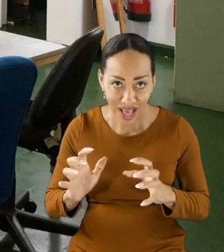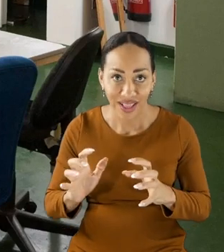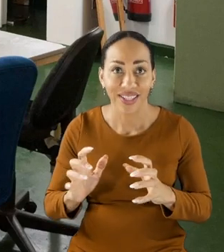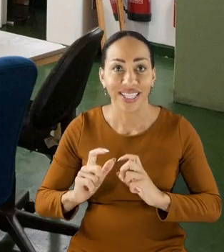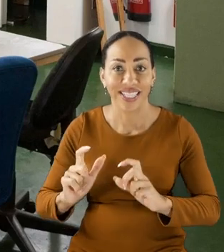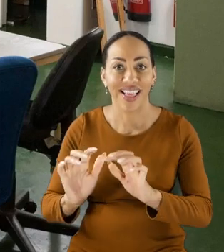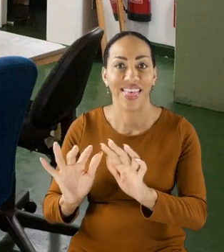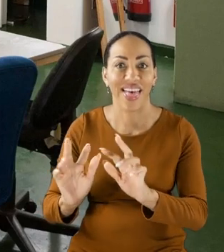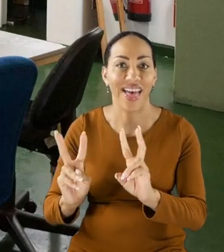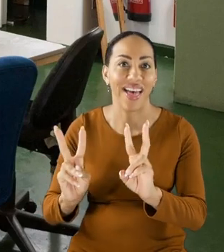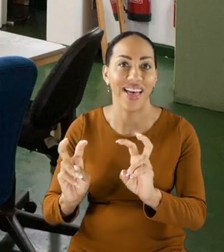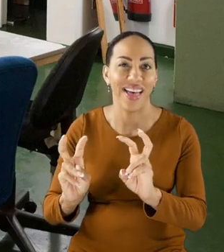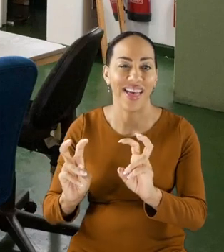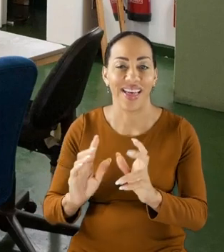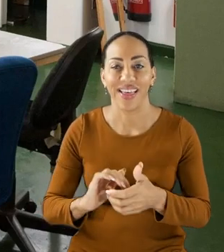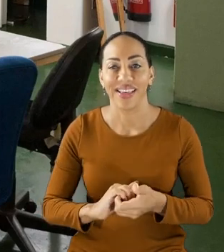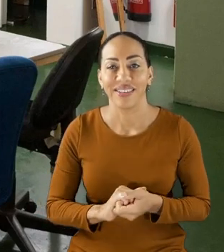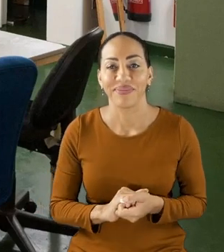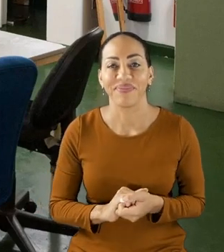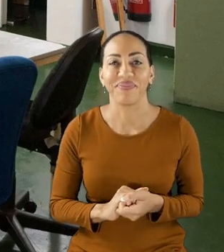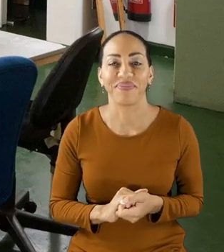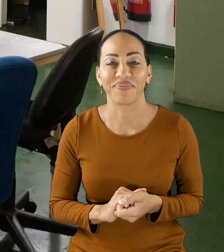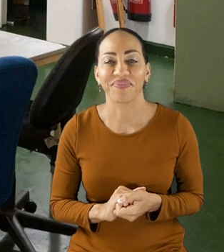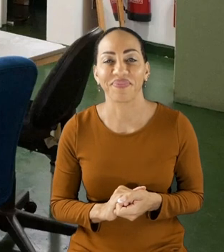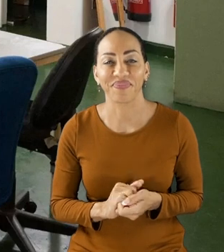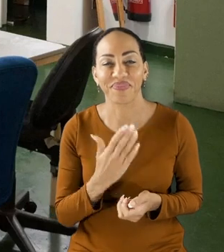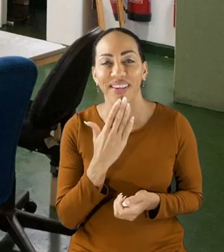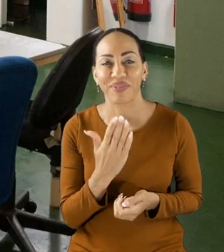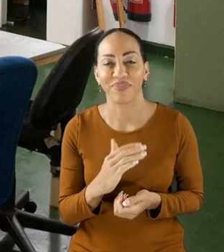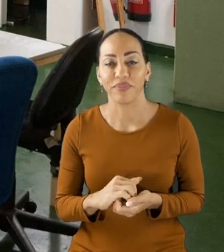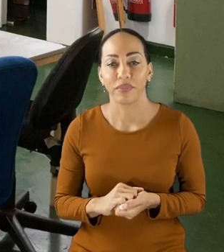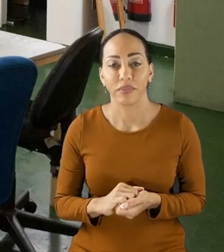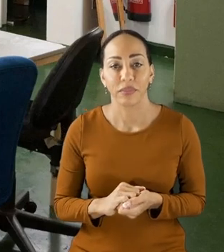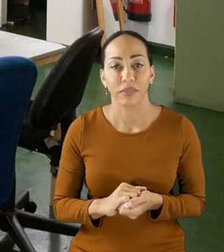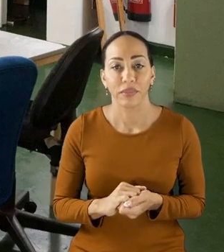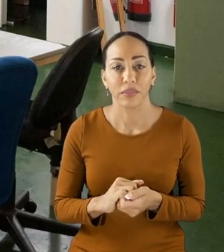That's great. So he's held the system. So thank you.